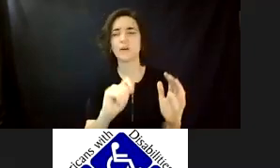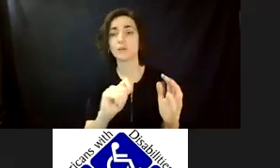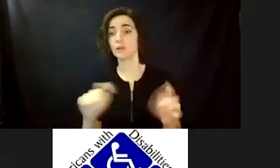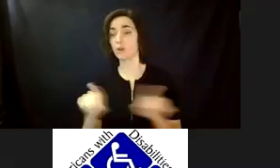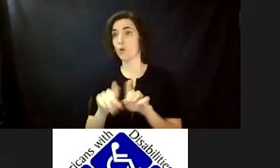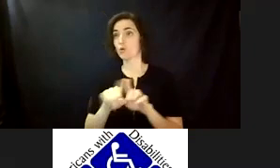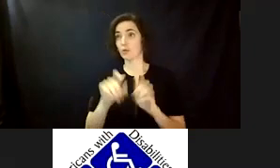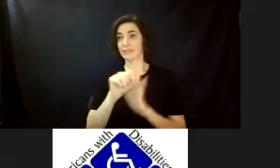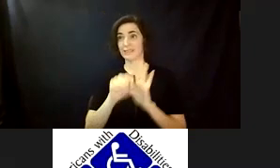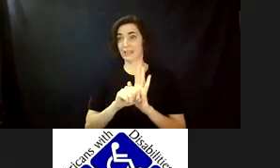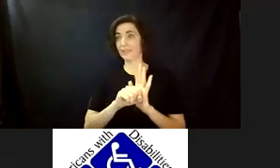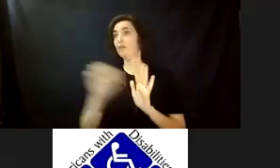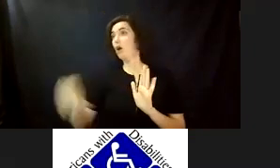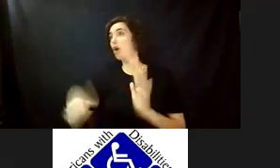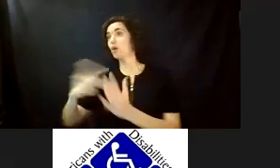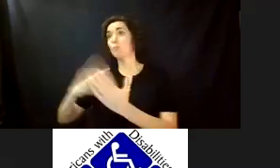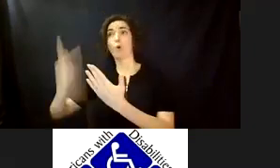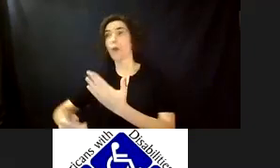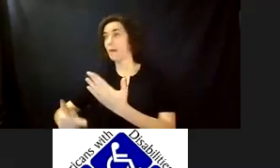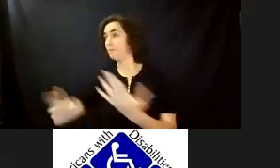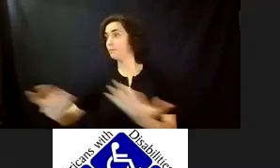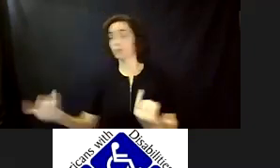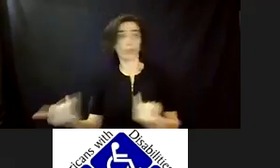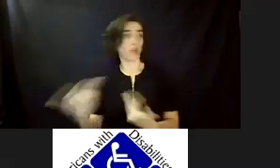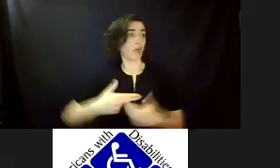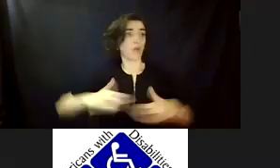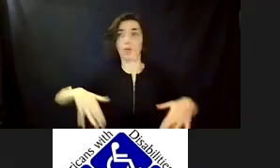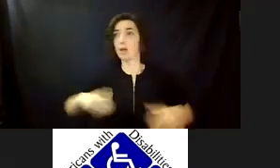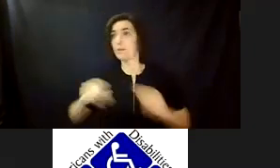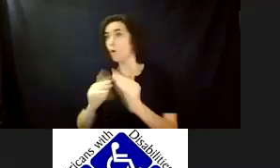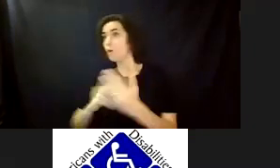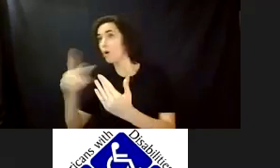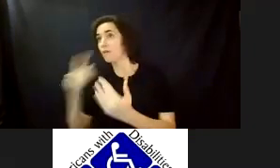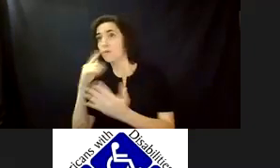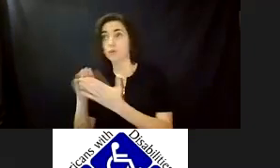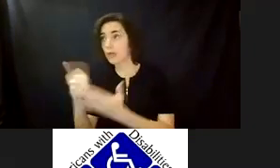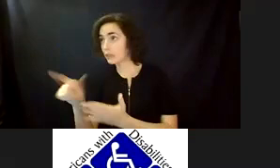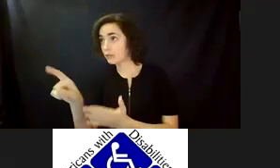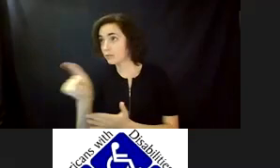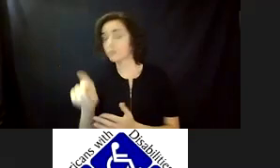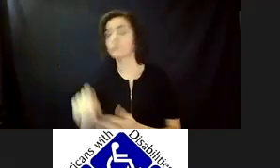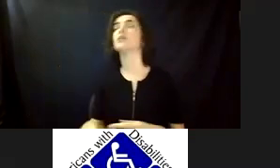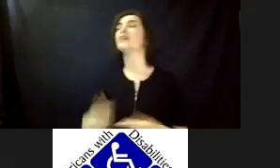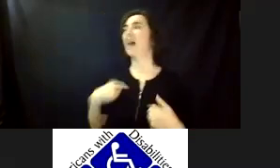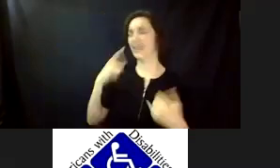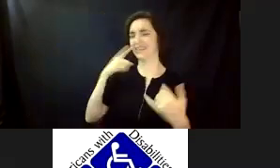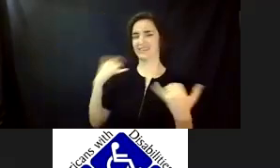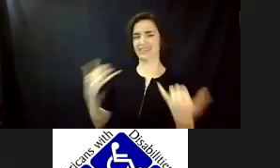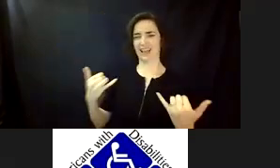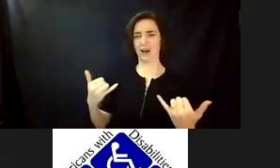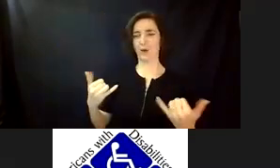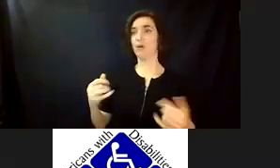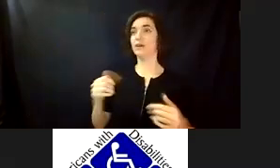here today? And I think we try to make sure that each program that we have in the state is